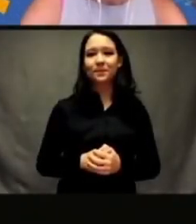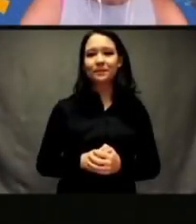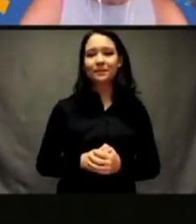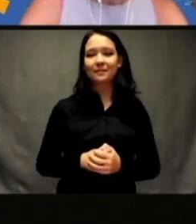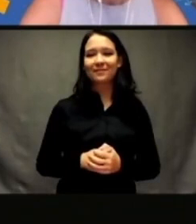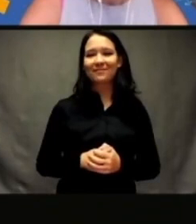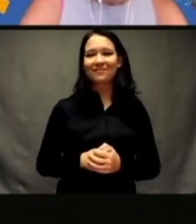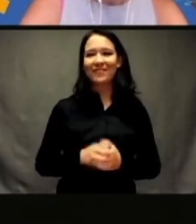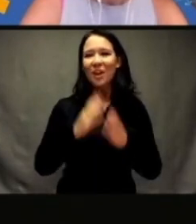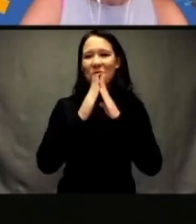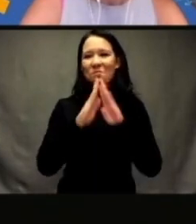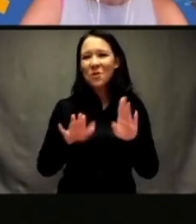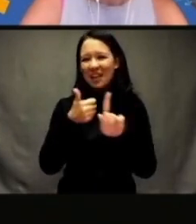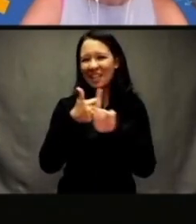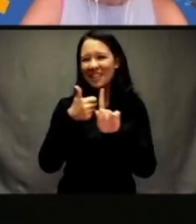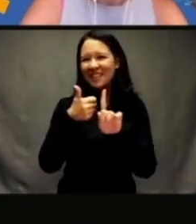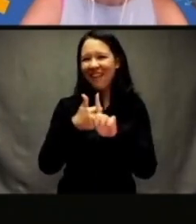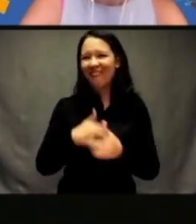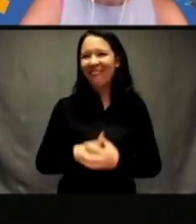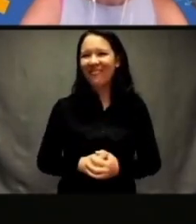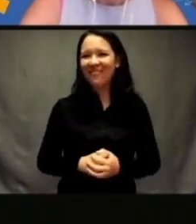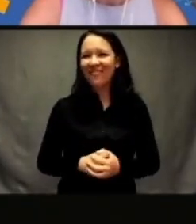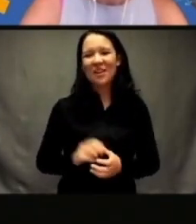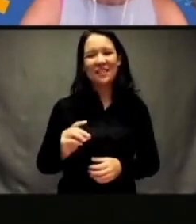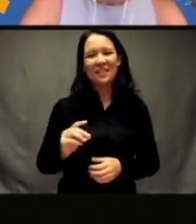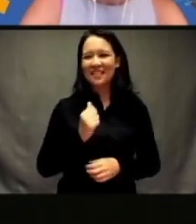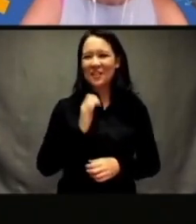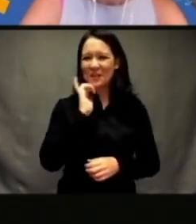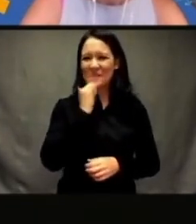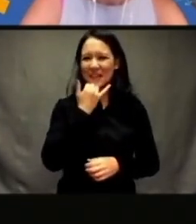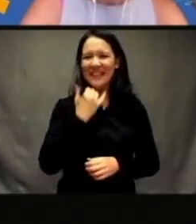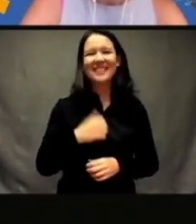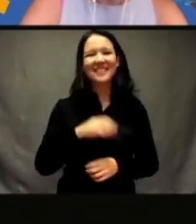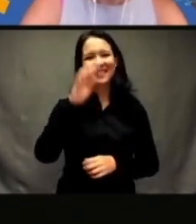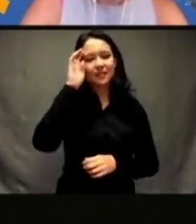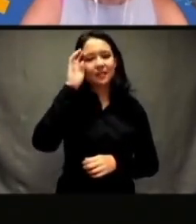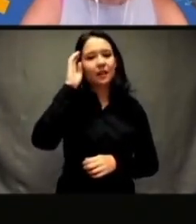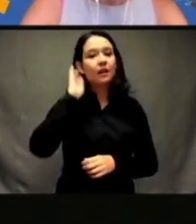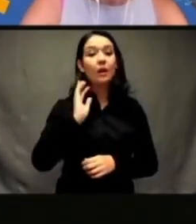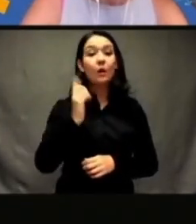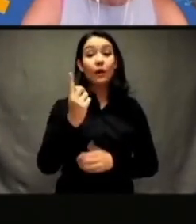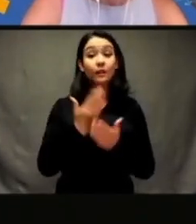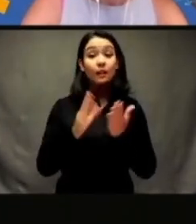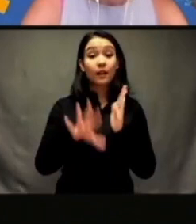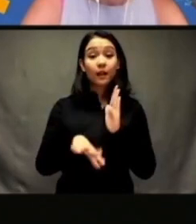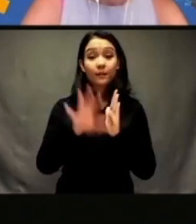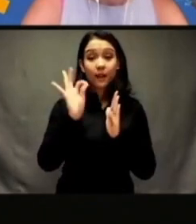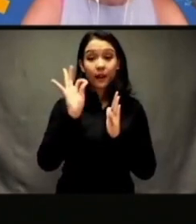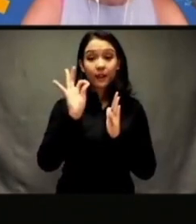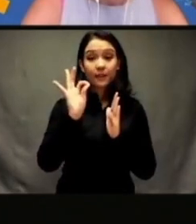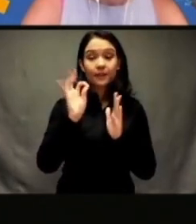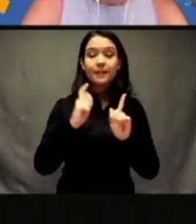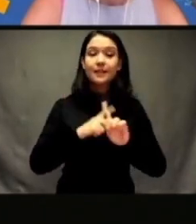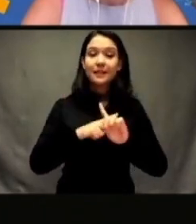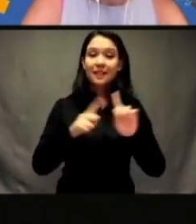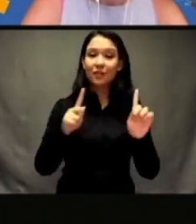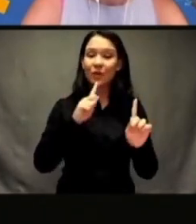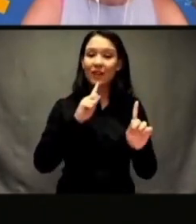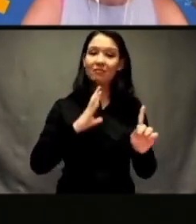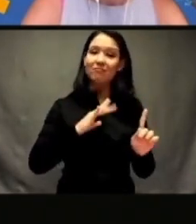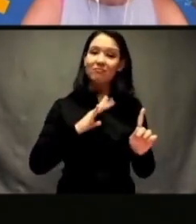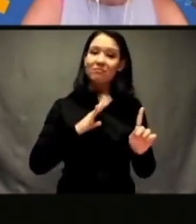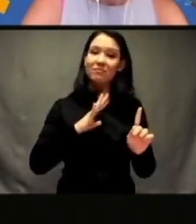Oh, you just muted yourself. Whoops. One of the things that I find different and lovely